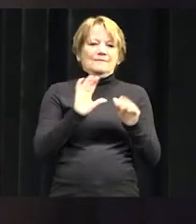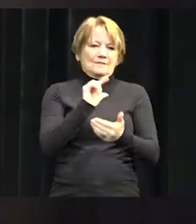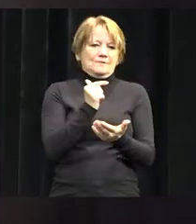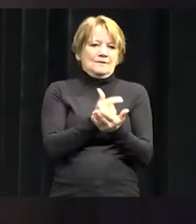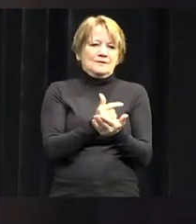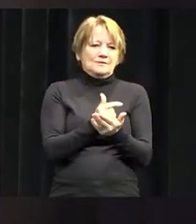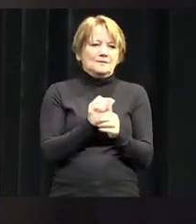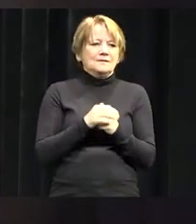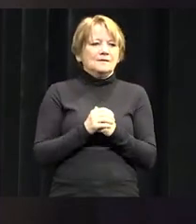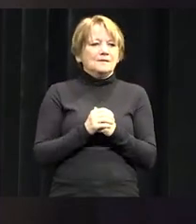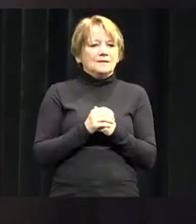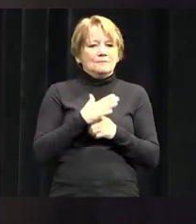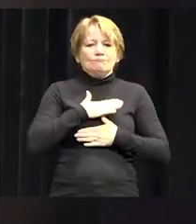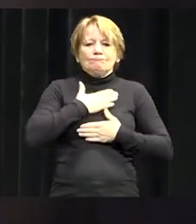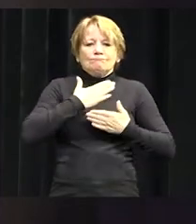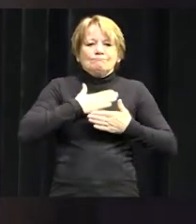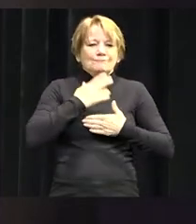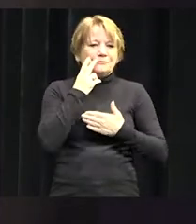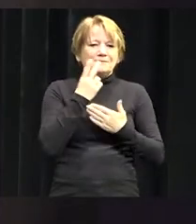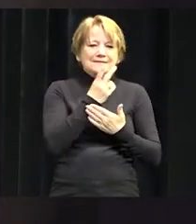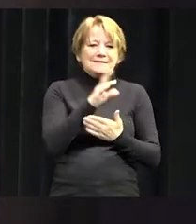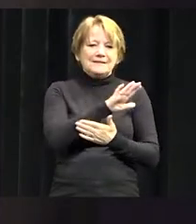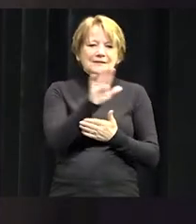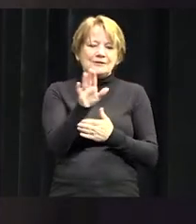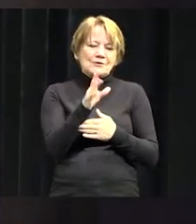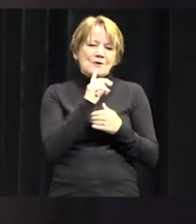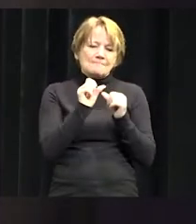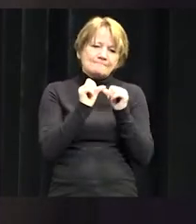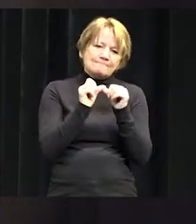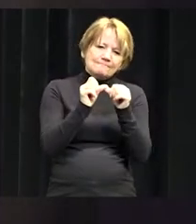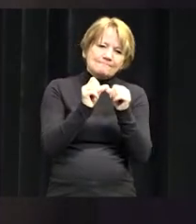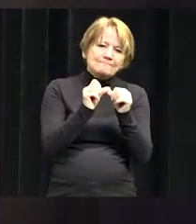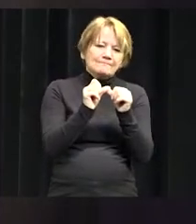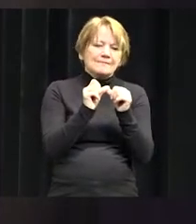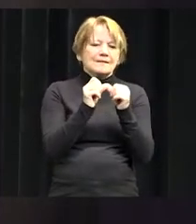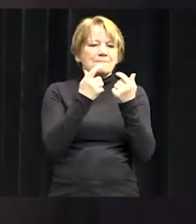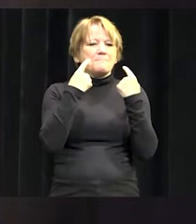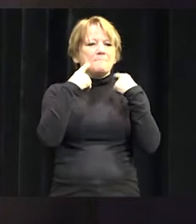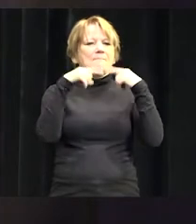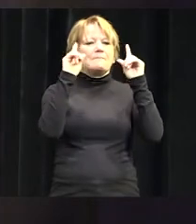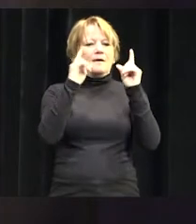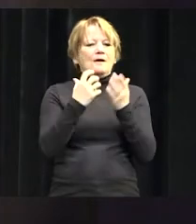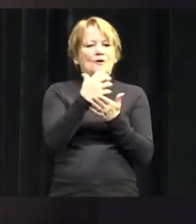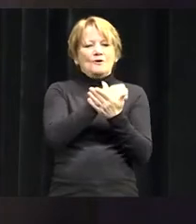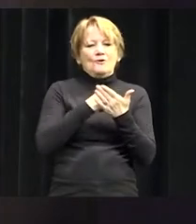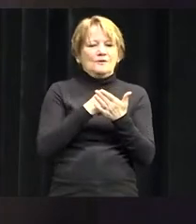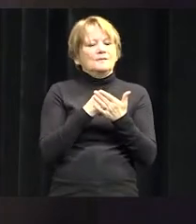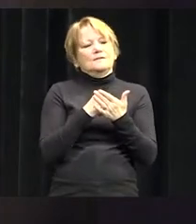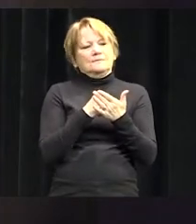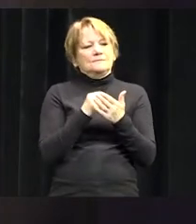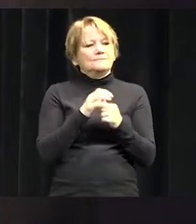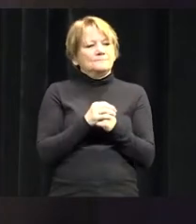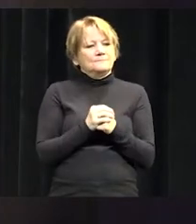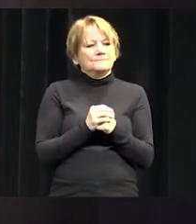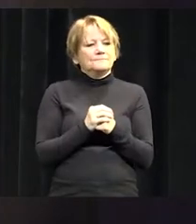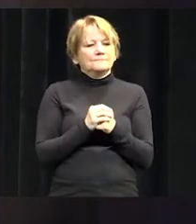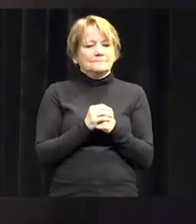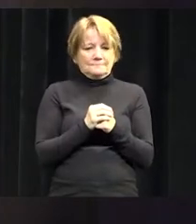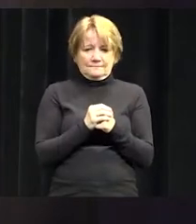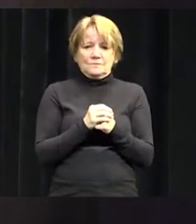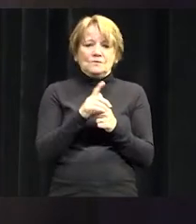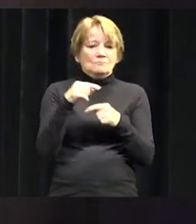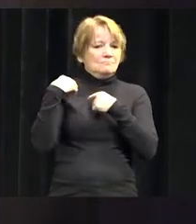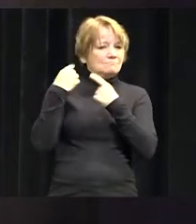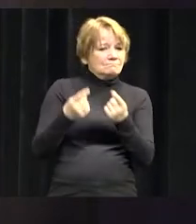tough times but also experienced a night journey you met and made new friends and a special and a